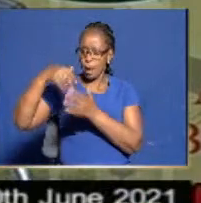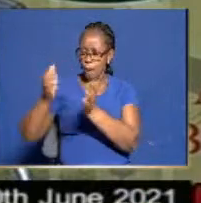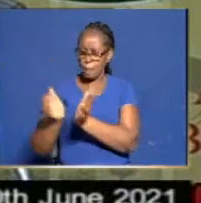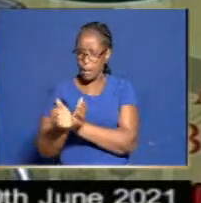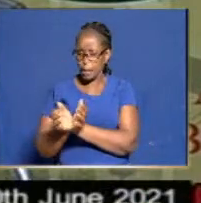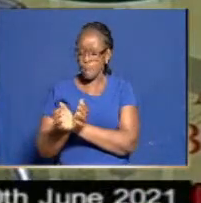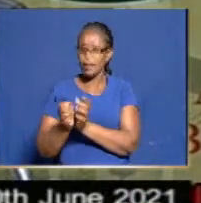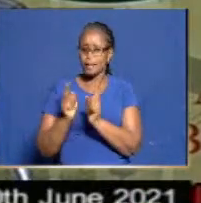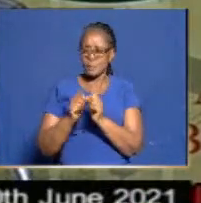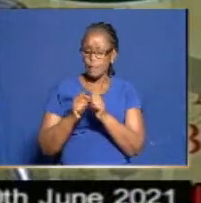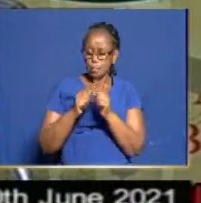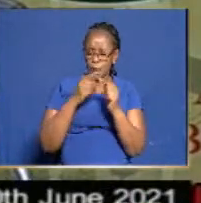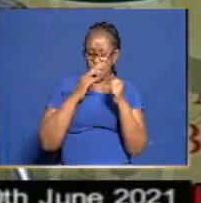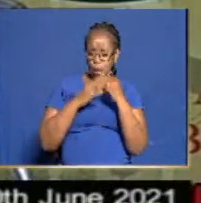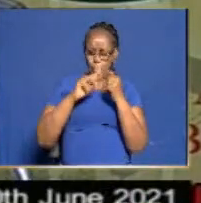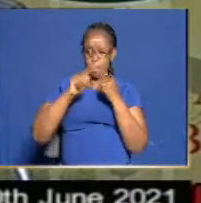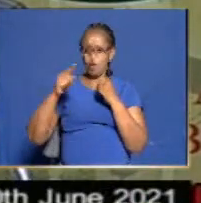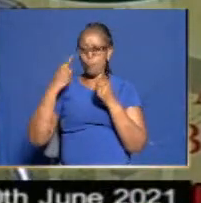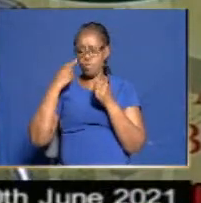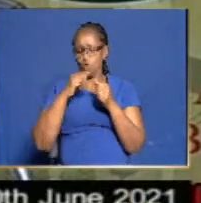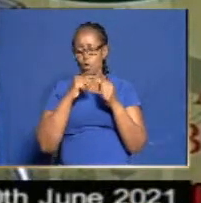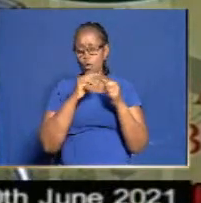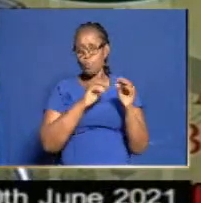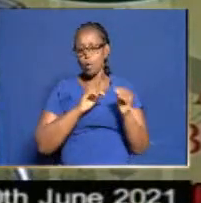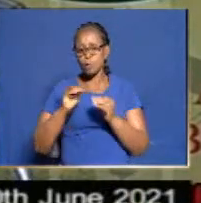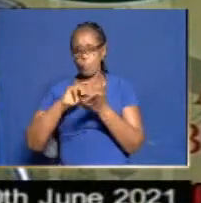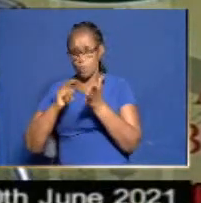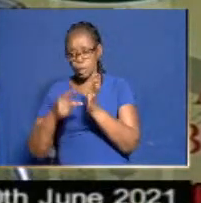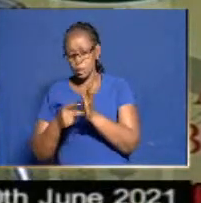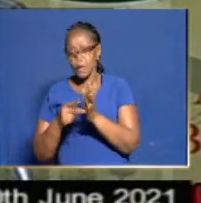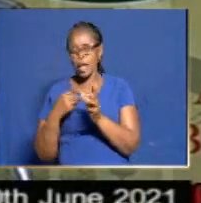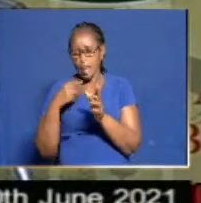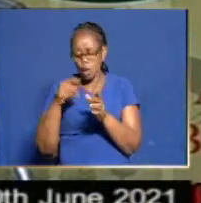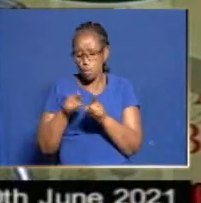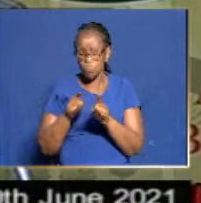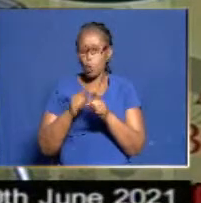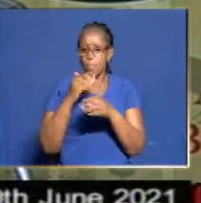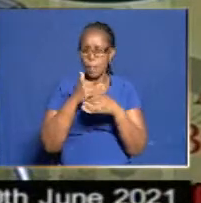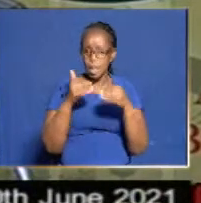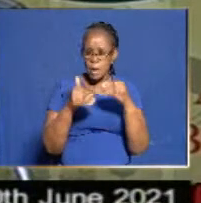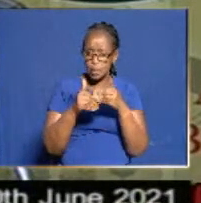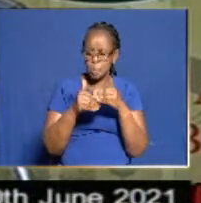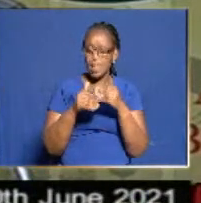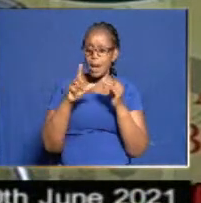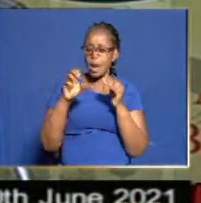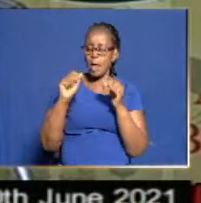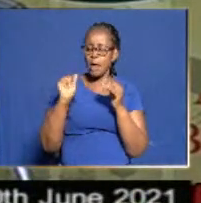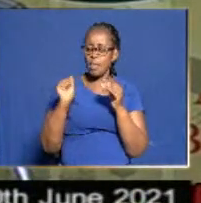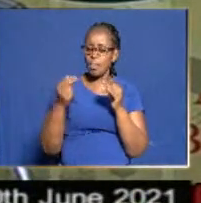transfer project, and Kenya shilling 65 million for construction and refurbishment of the Leather Science Institute.